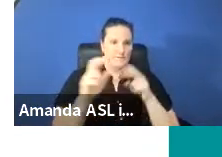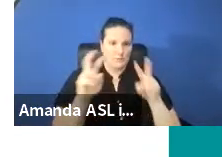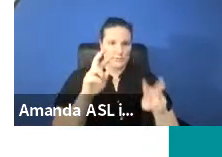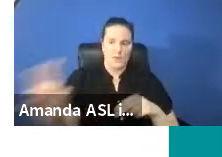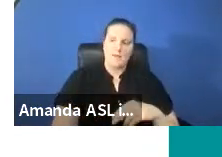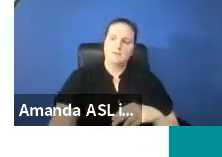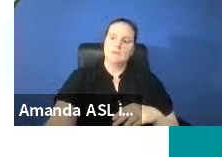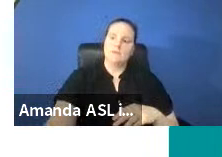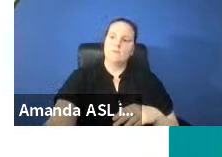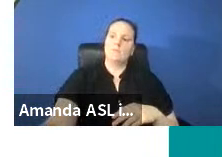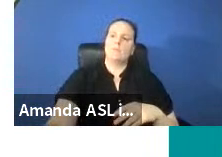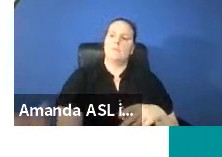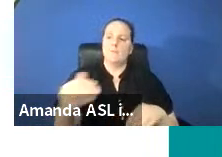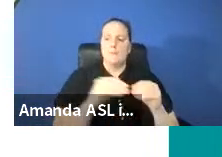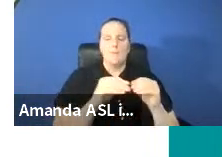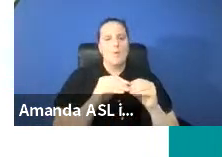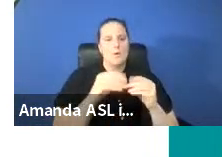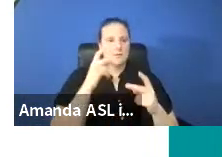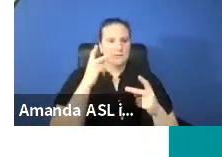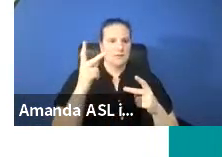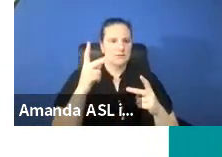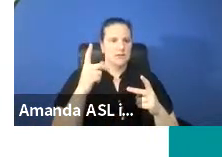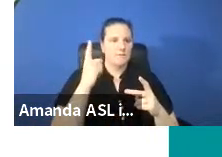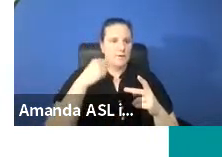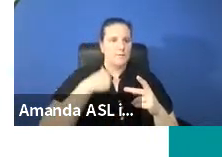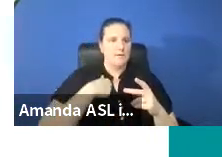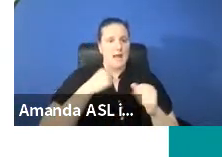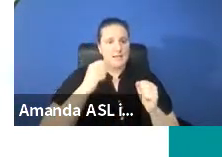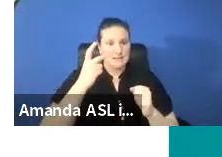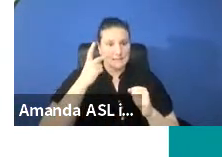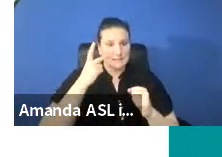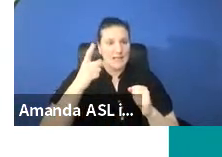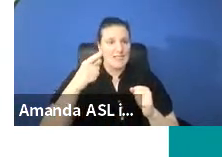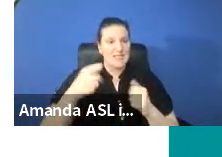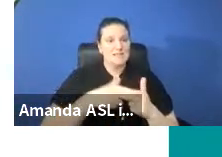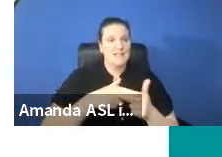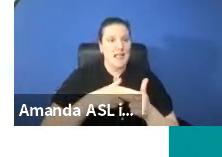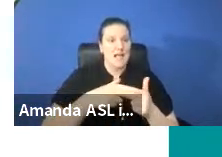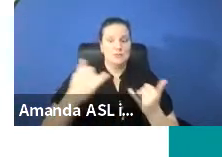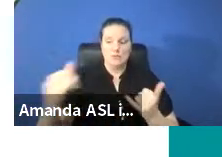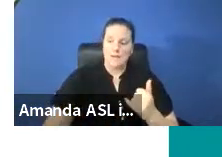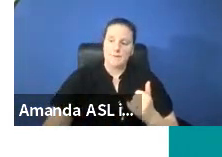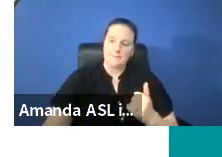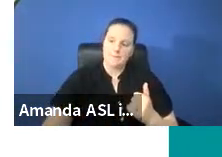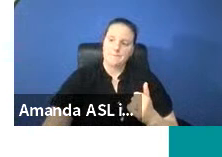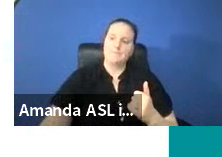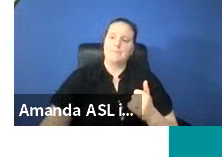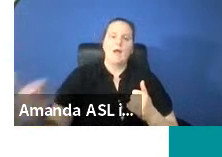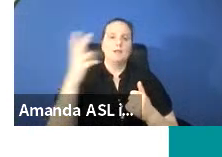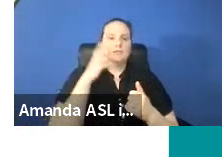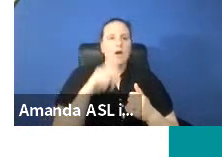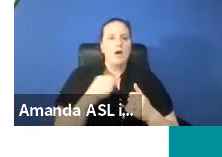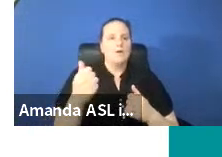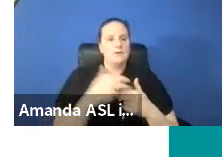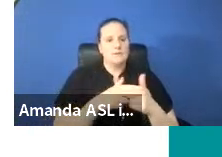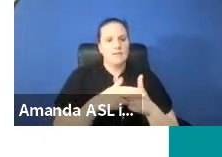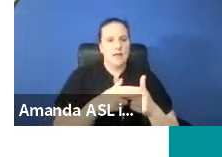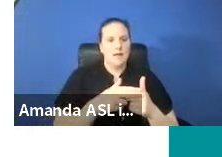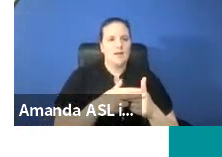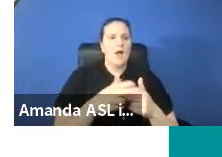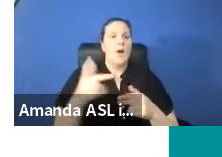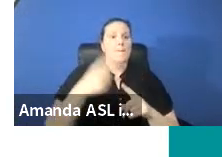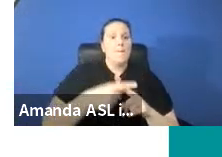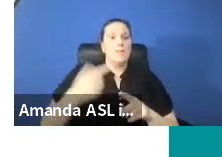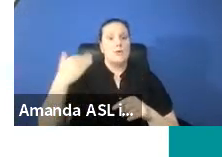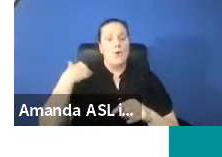make more sense to me, because what I'm seeing this slide today. I saw another slide a month ago. And so I'm